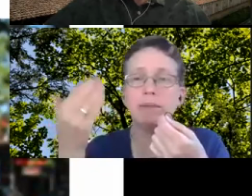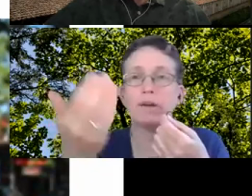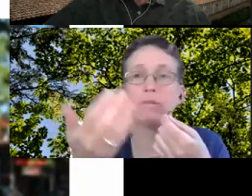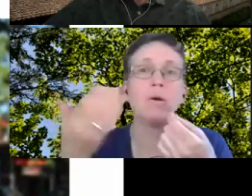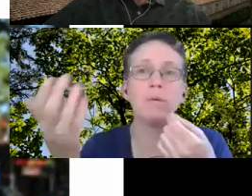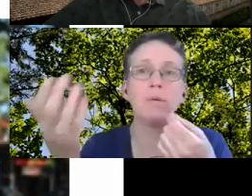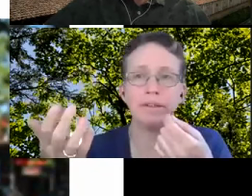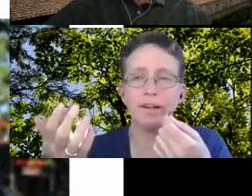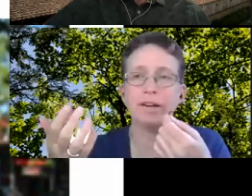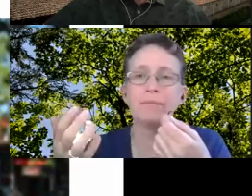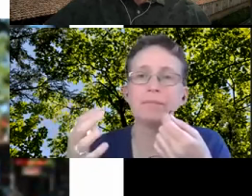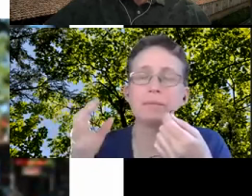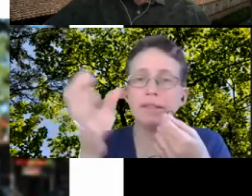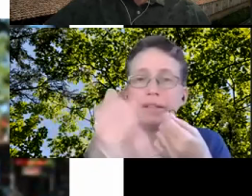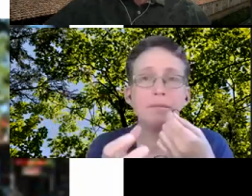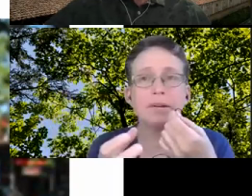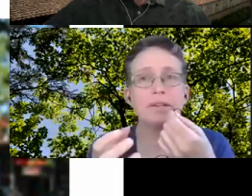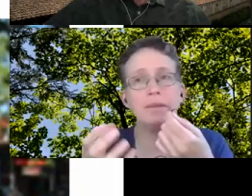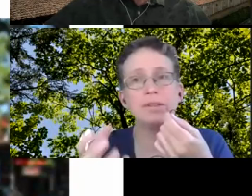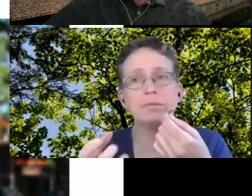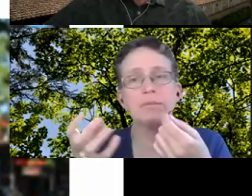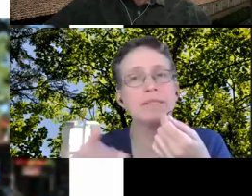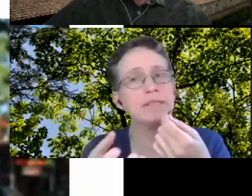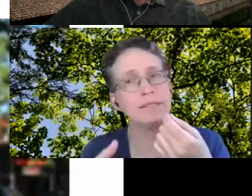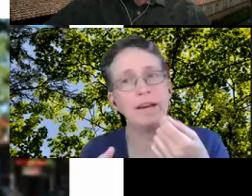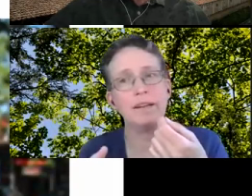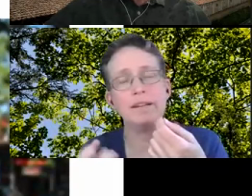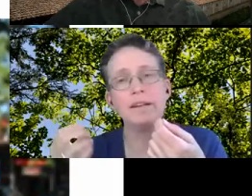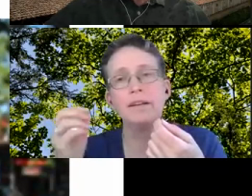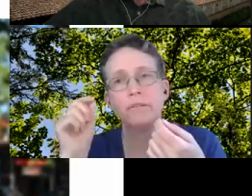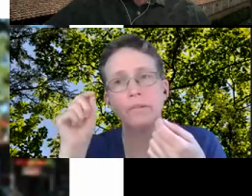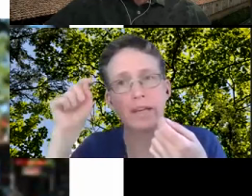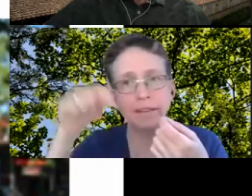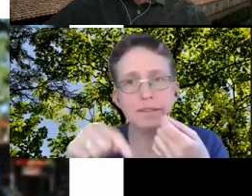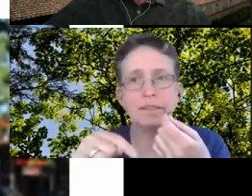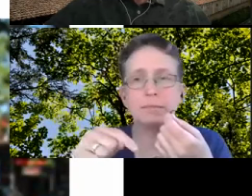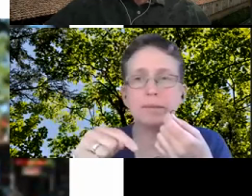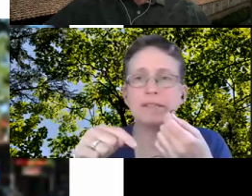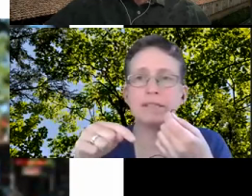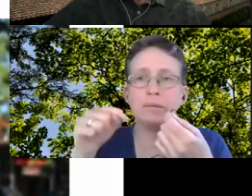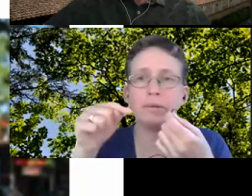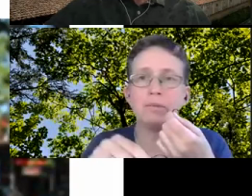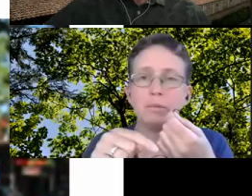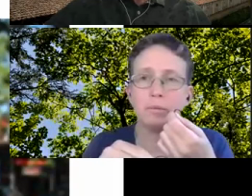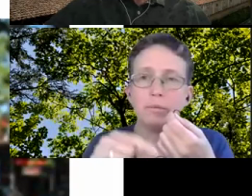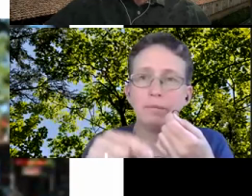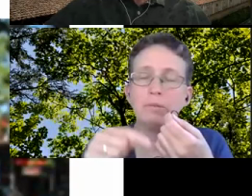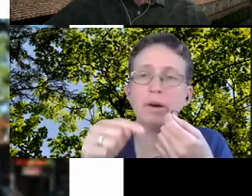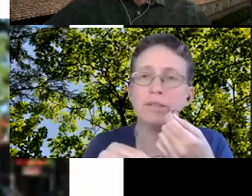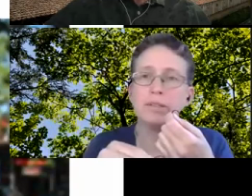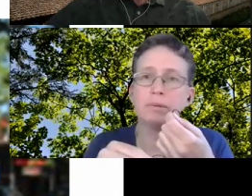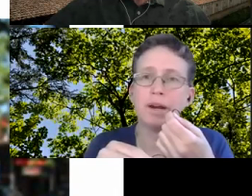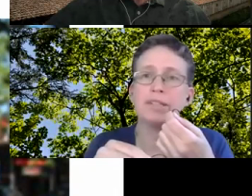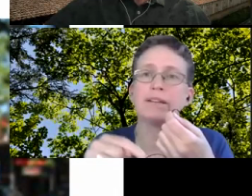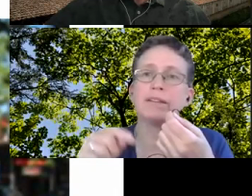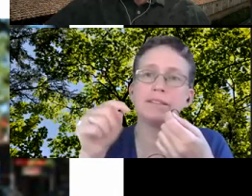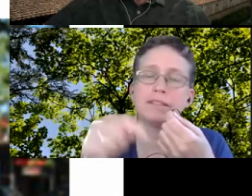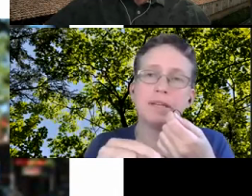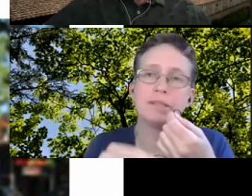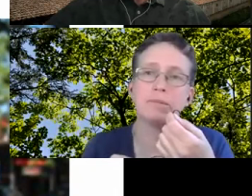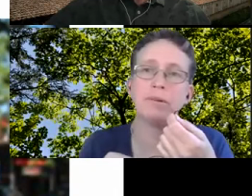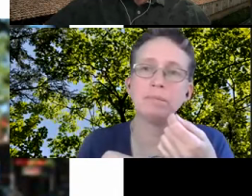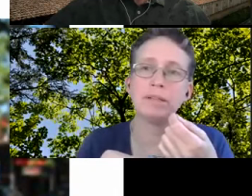things might grow well here. But the neighbors were the ones that decided, okay, this is a place that we want to do a project.